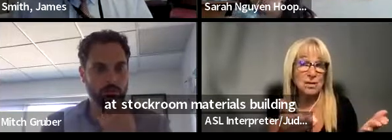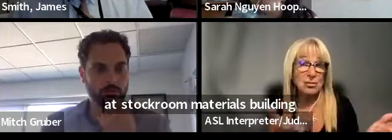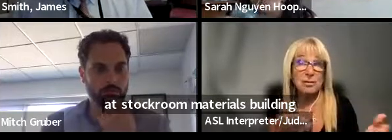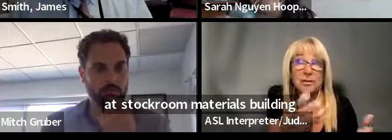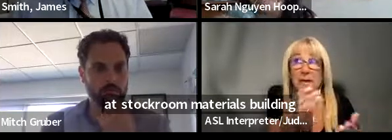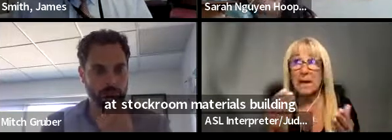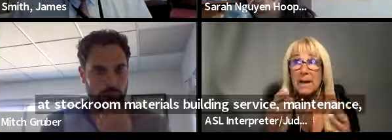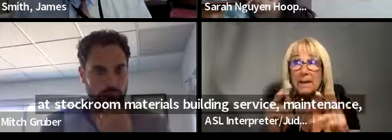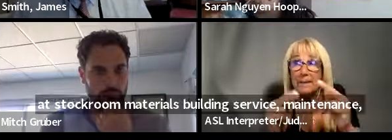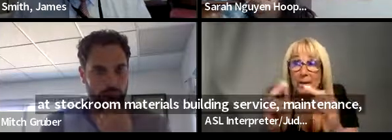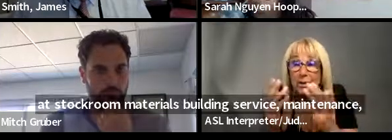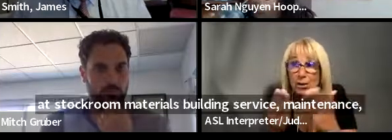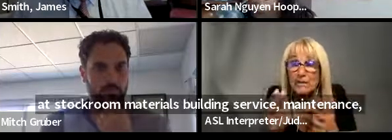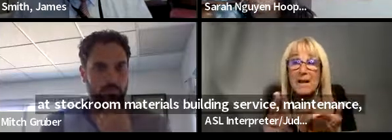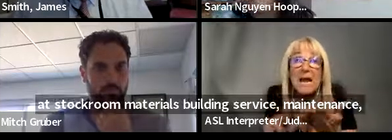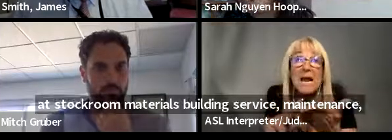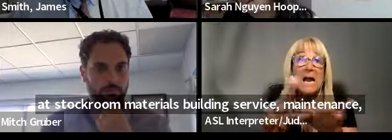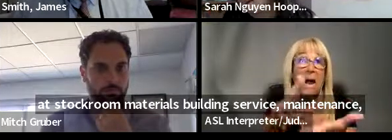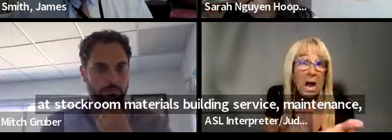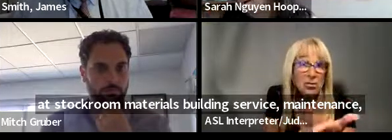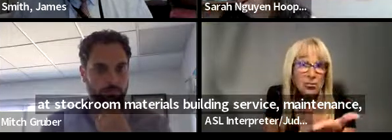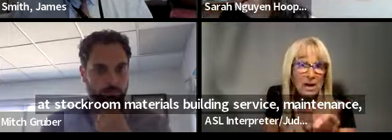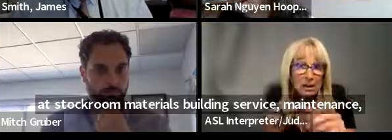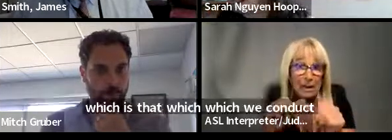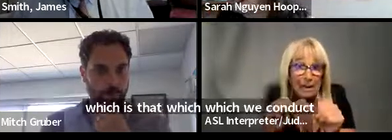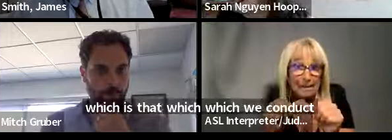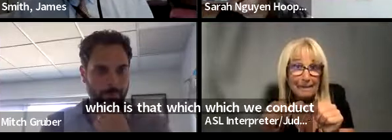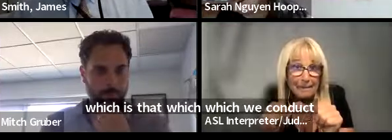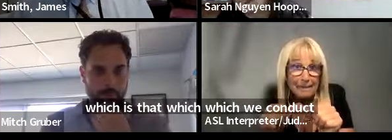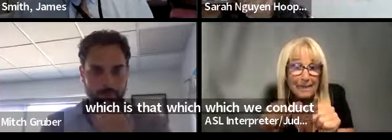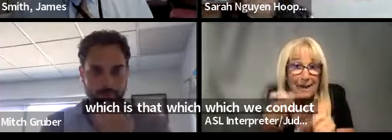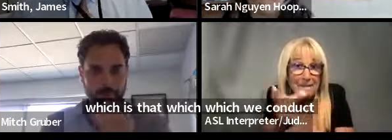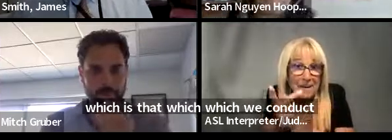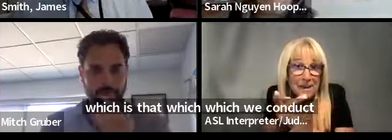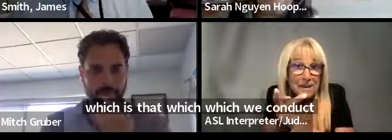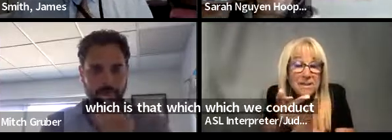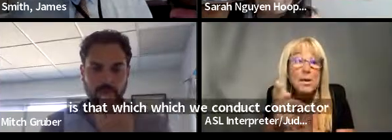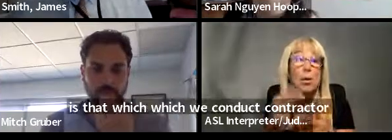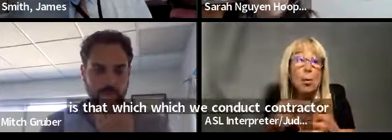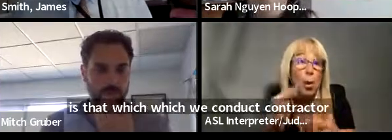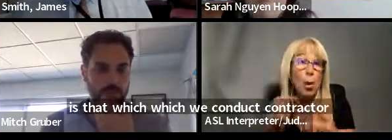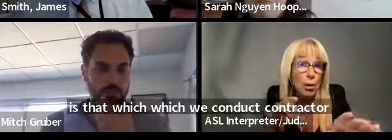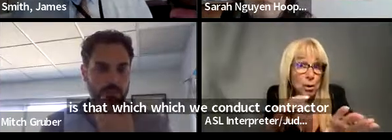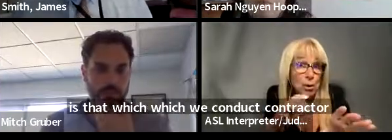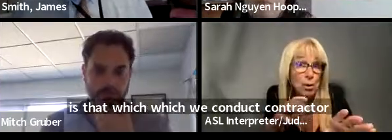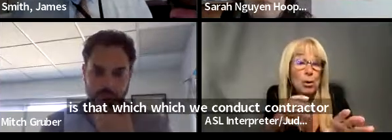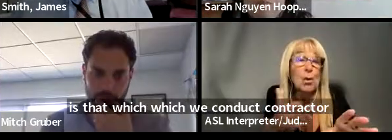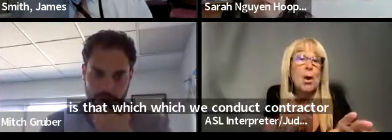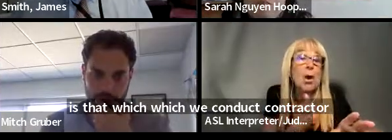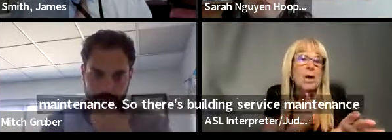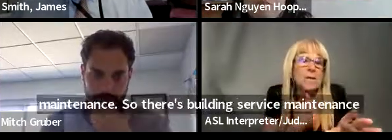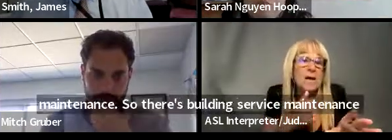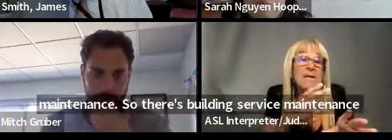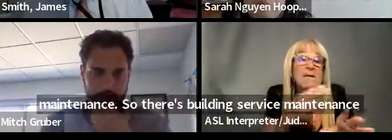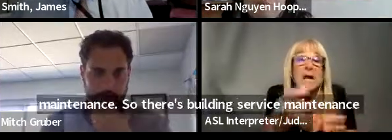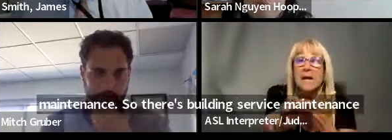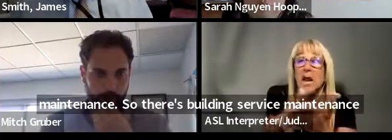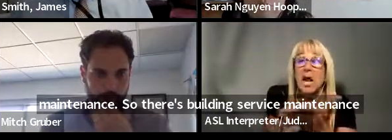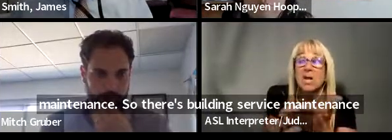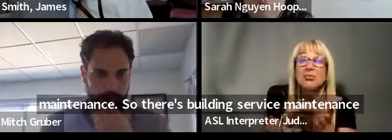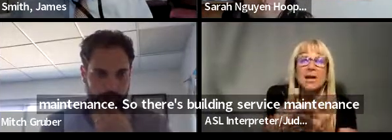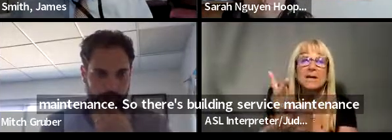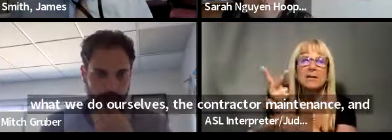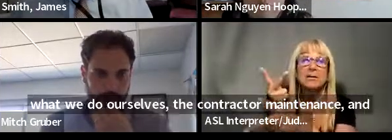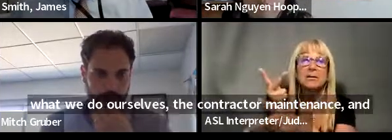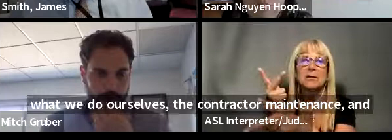conduct, contractor maintenance. So there's building service maintenance, what we do ourselves, the contractor maintenance, and that can be things that we just